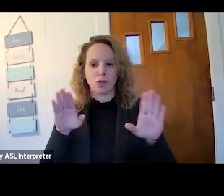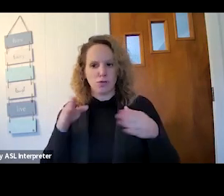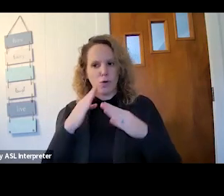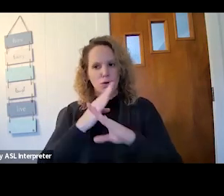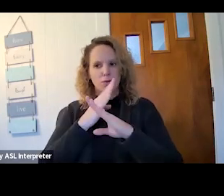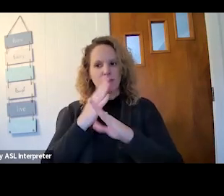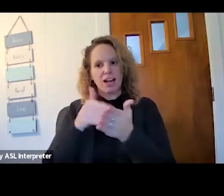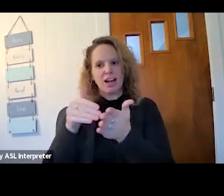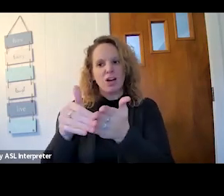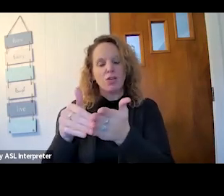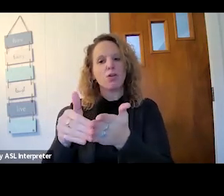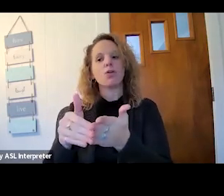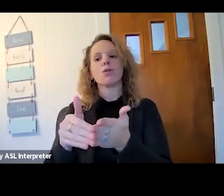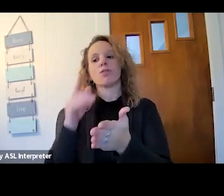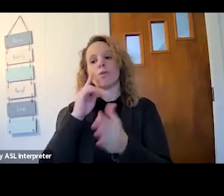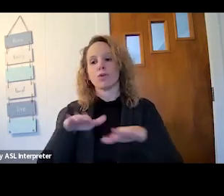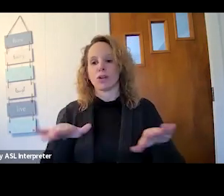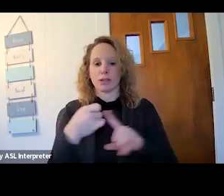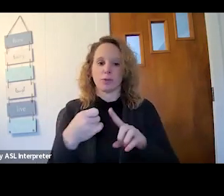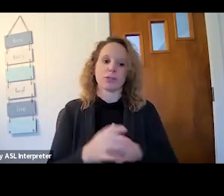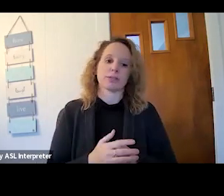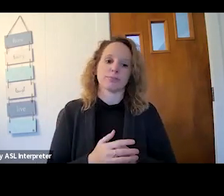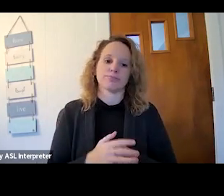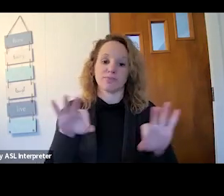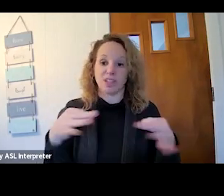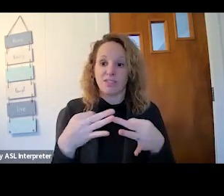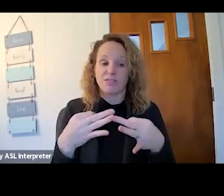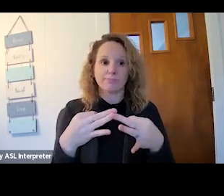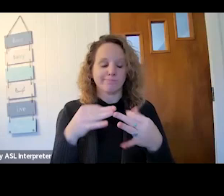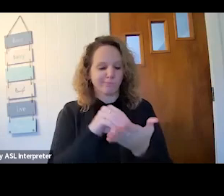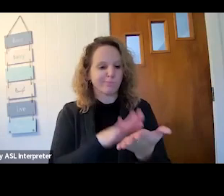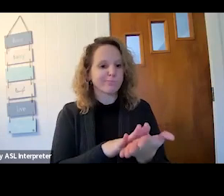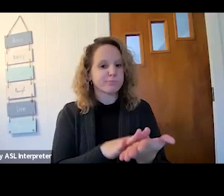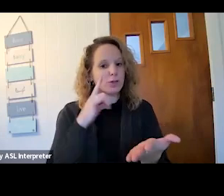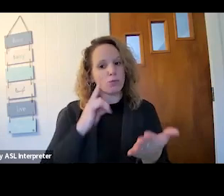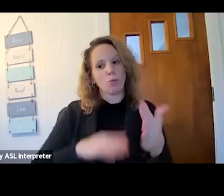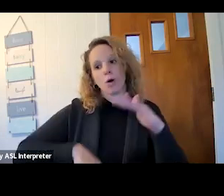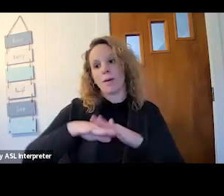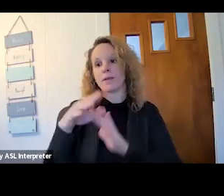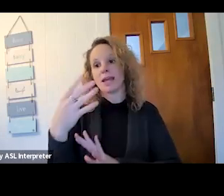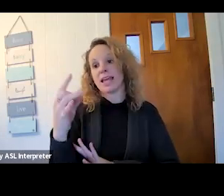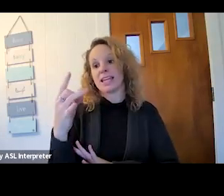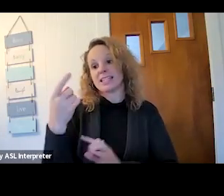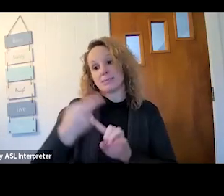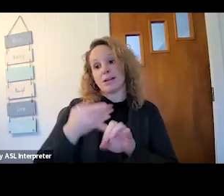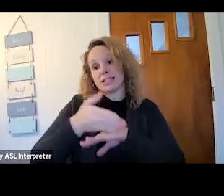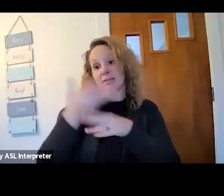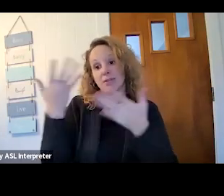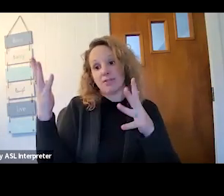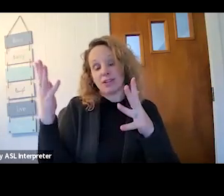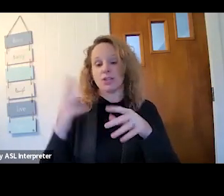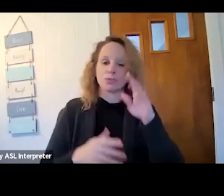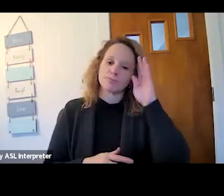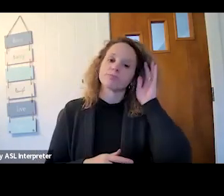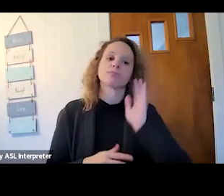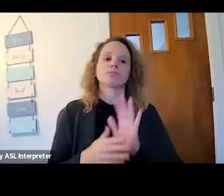the occurrence or reoccurrence of child abuse. Families are tracked and monitored up to 18 months after completion. So these are some